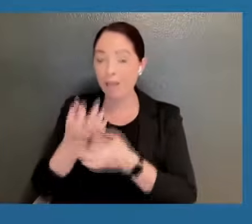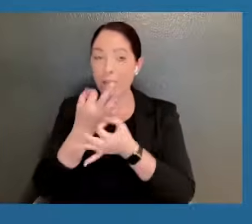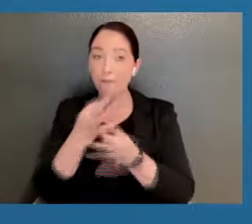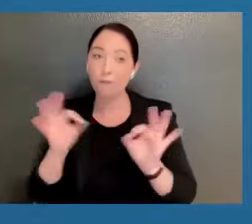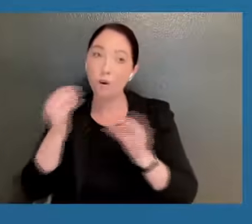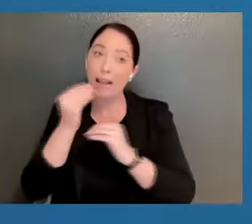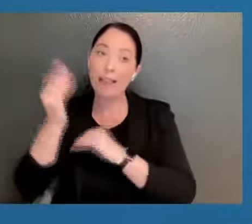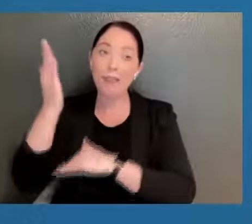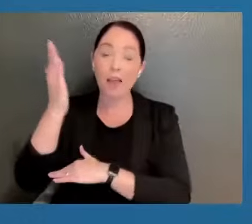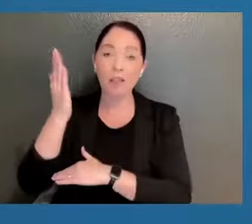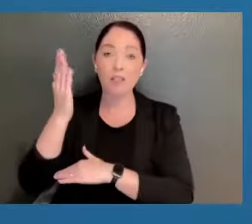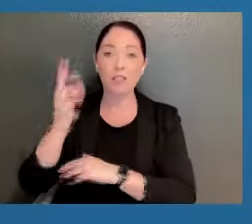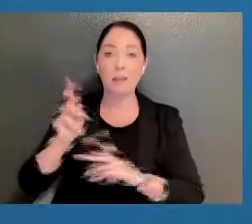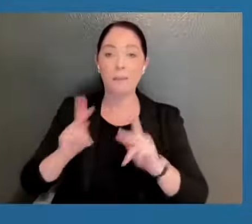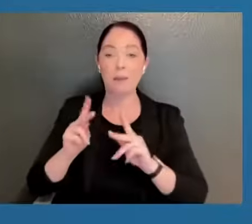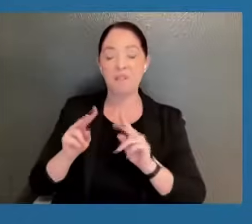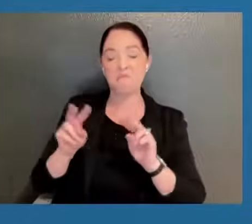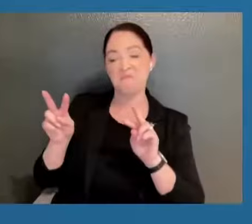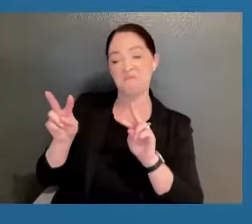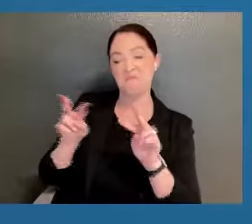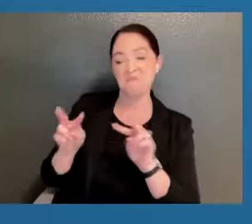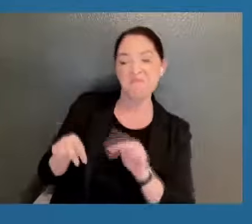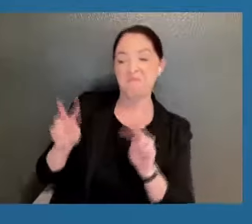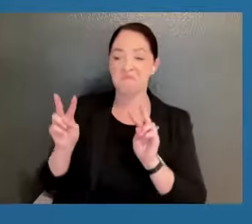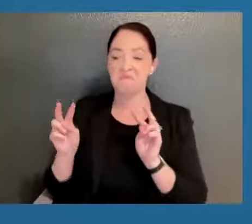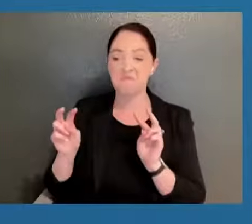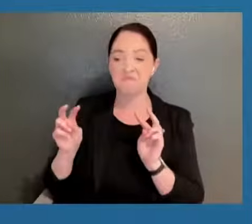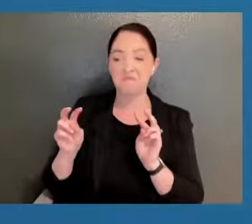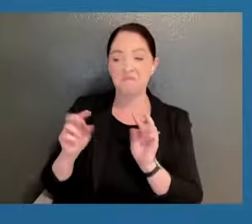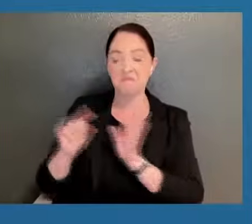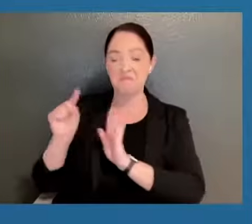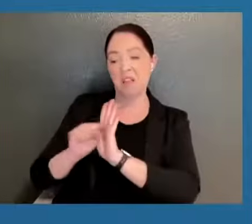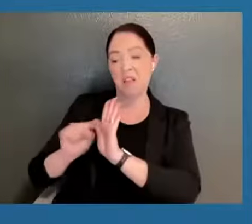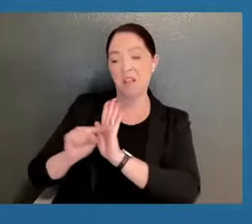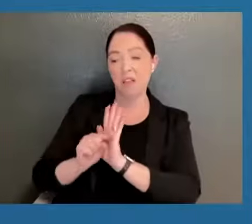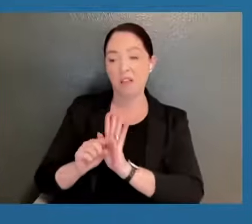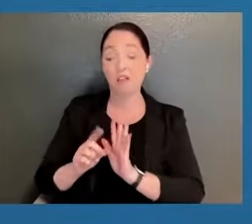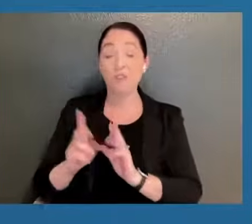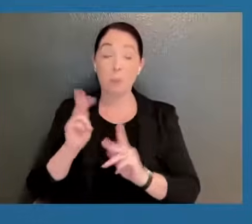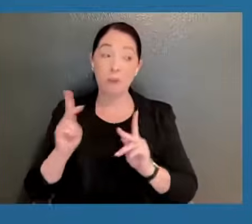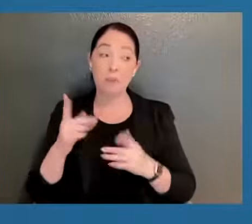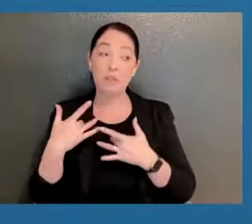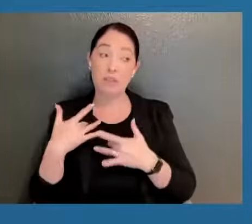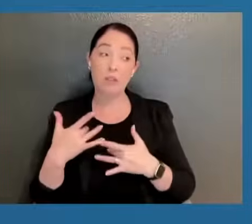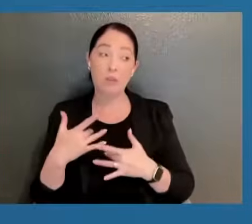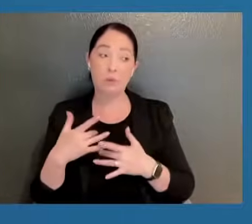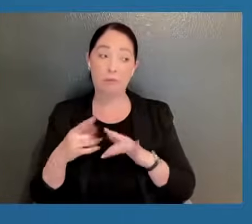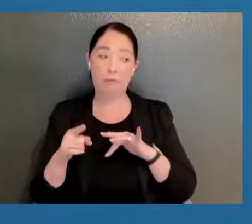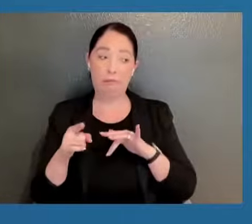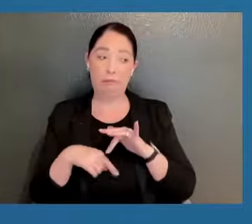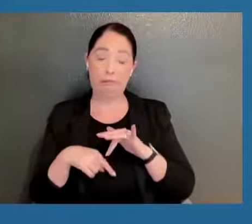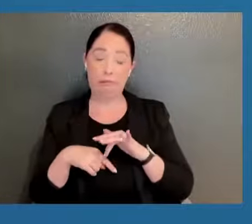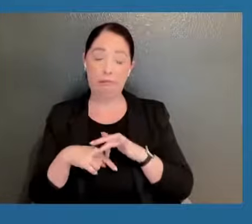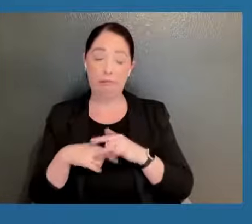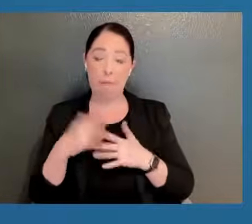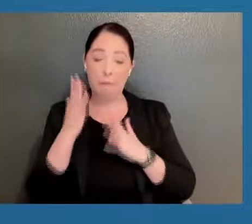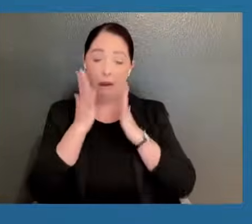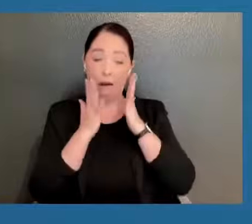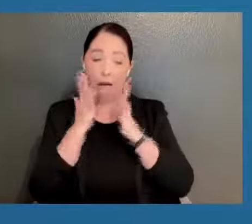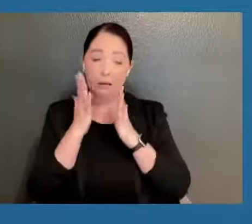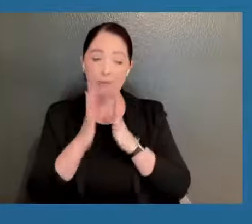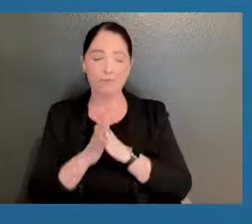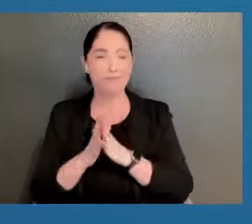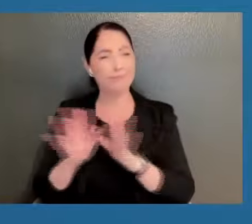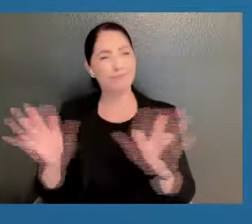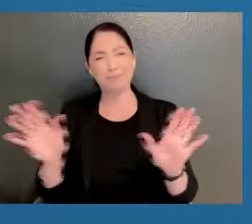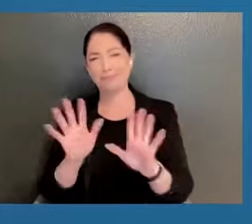more likely to skip lunch because you're embarrassed. And I said this was going to be something I'm going to equalize across the state. The state of New